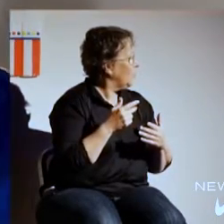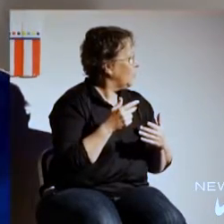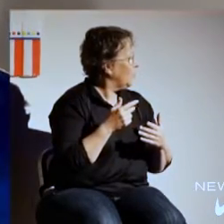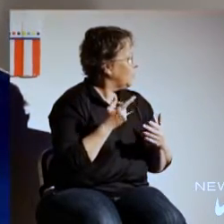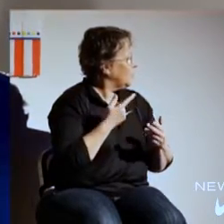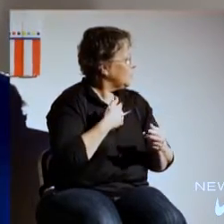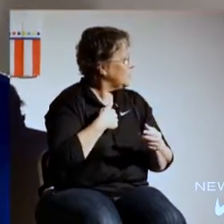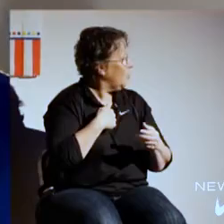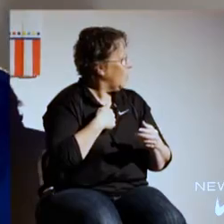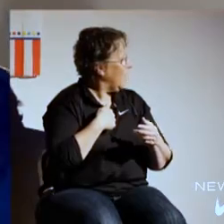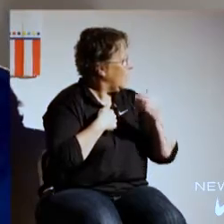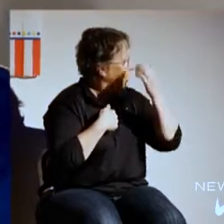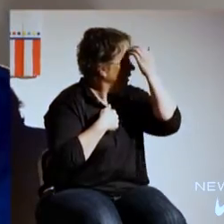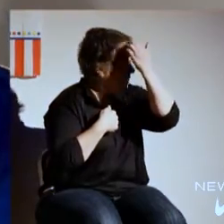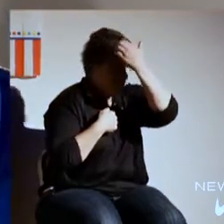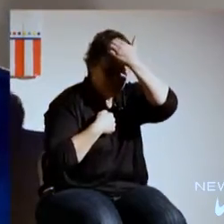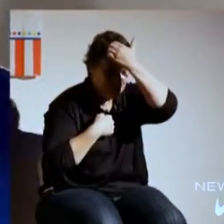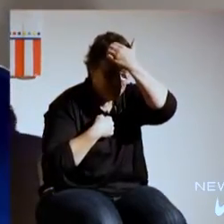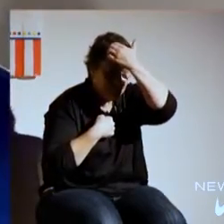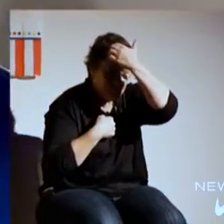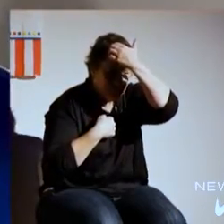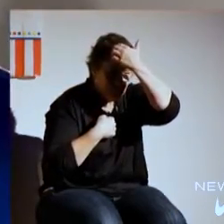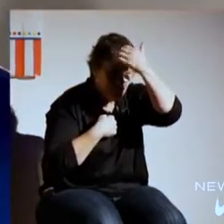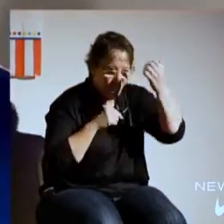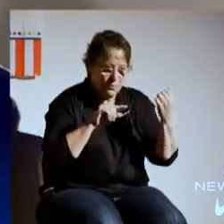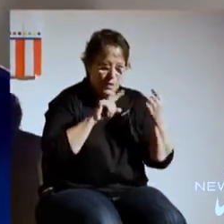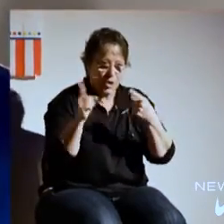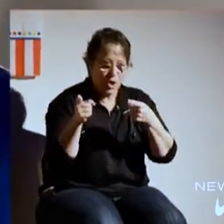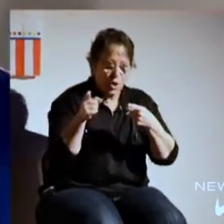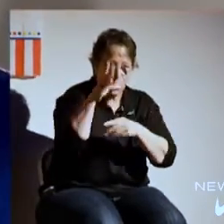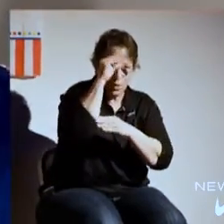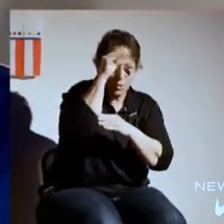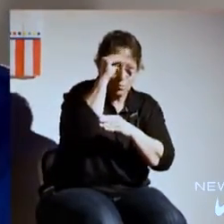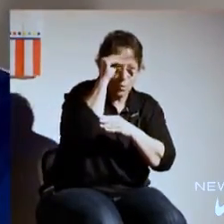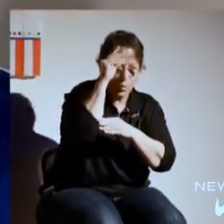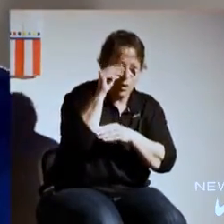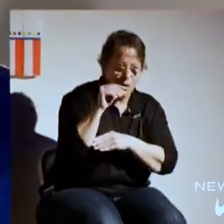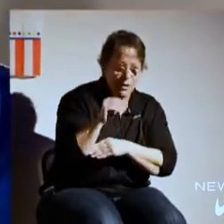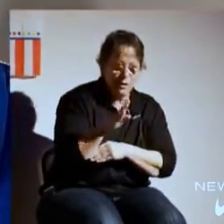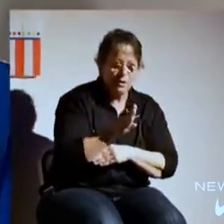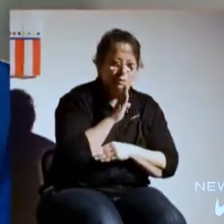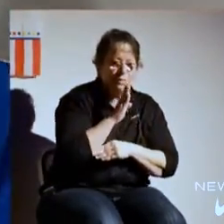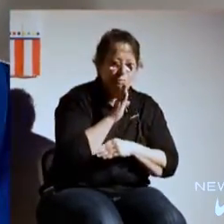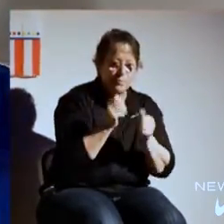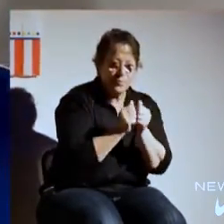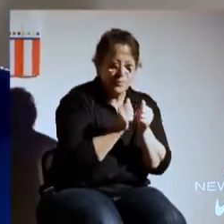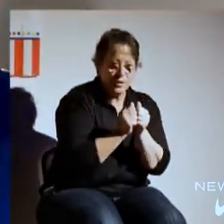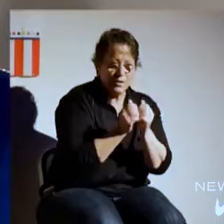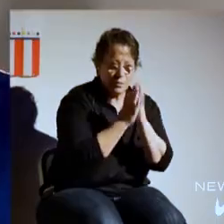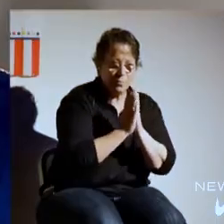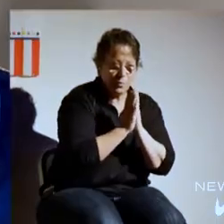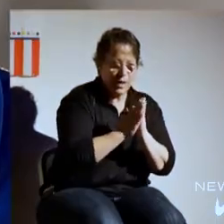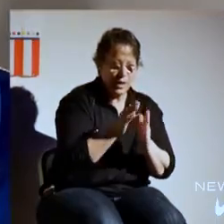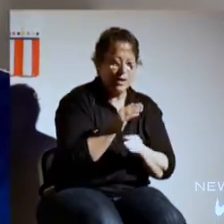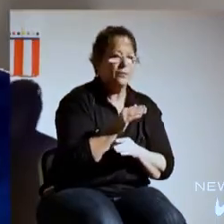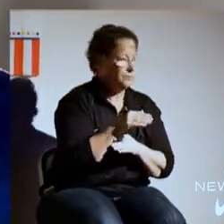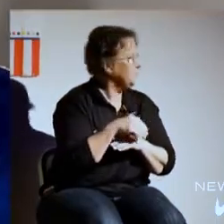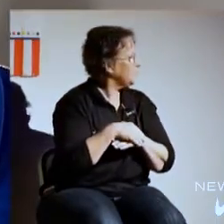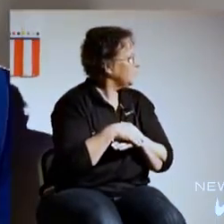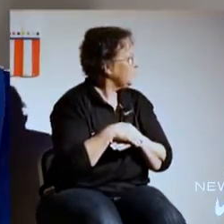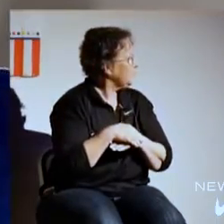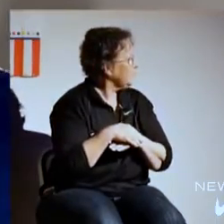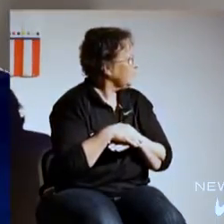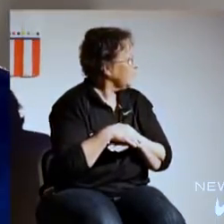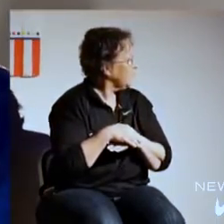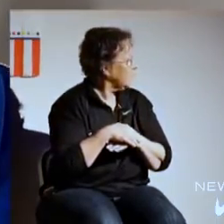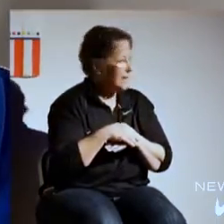next to him and said, hey, can I pray with you? I had no idea what he was going through. And he said, he kind of looked up a little bit surprised that somebody was standing there